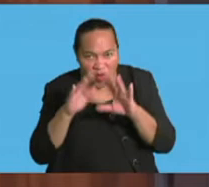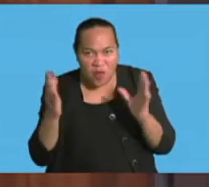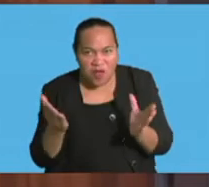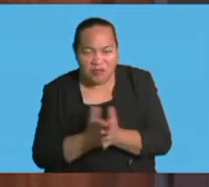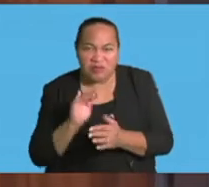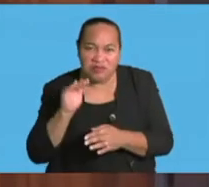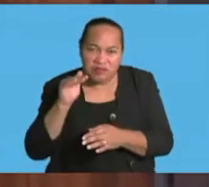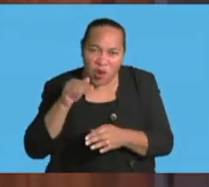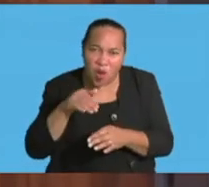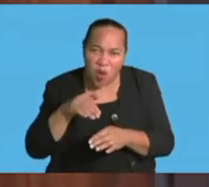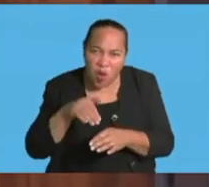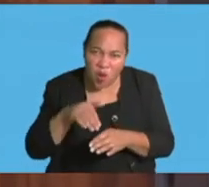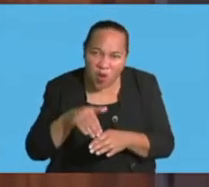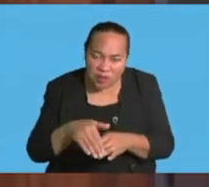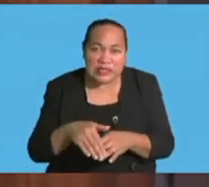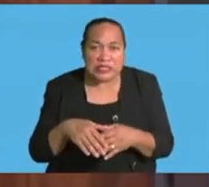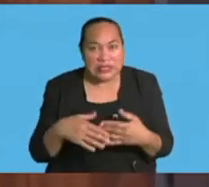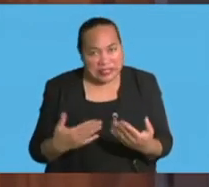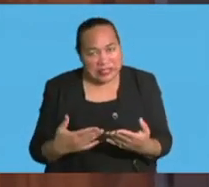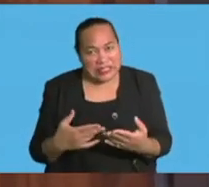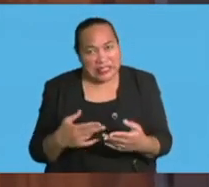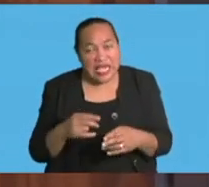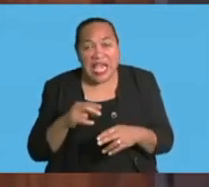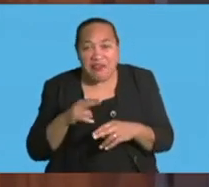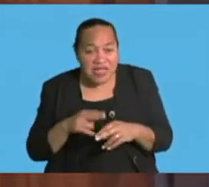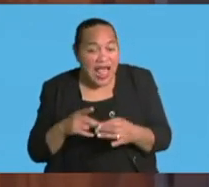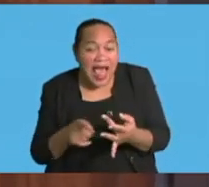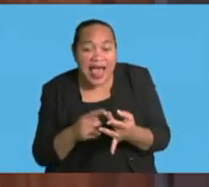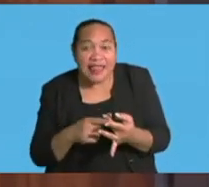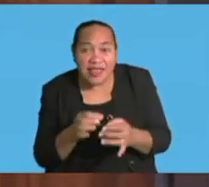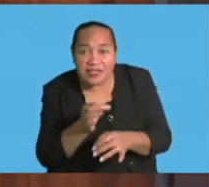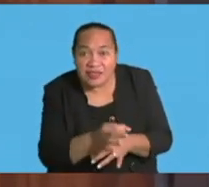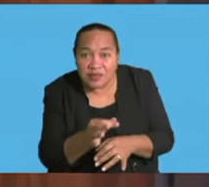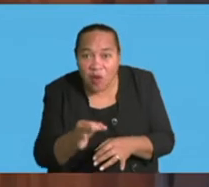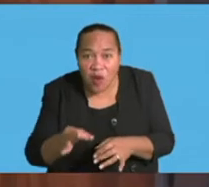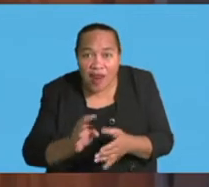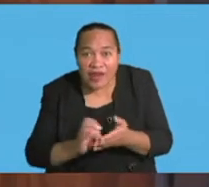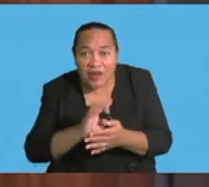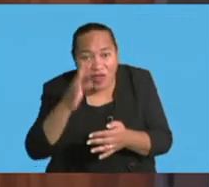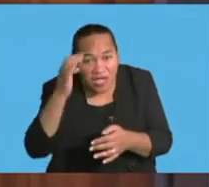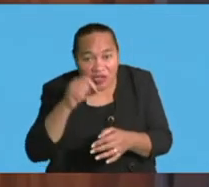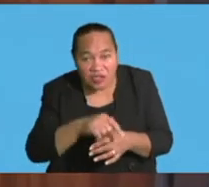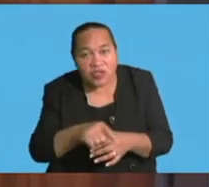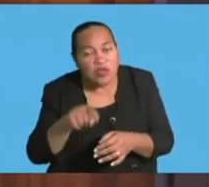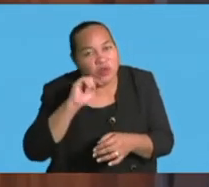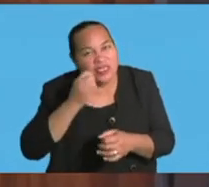slowdown. In fact, Fiji and other small and developing economies will be on the receiving